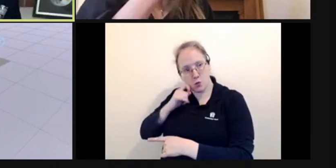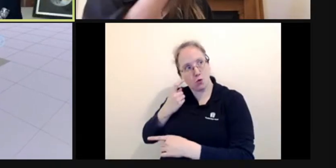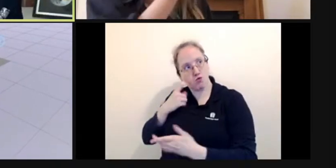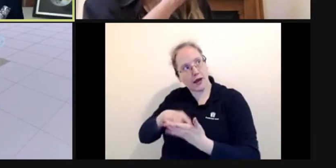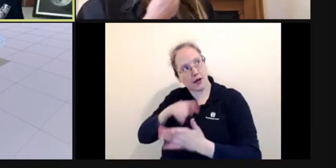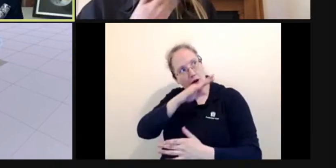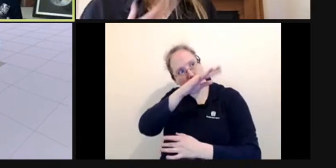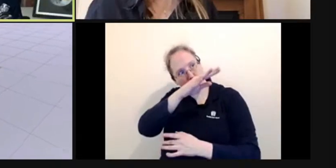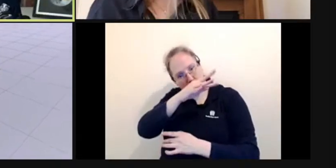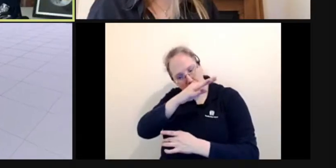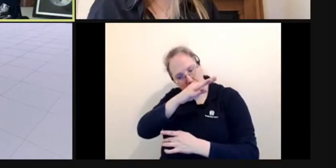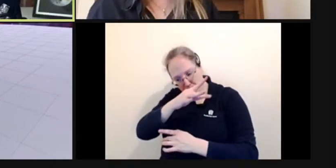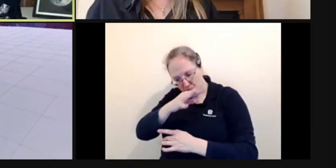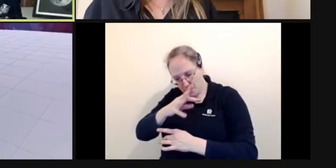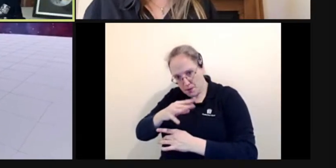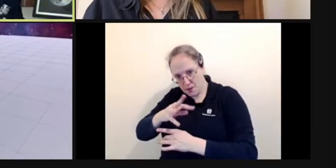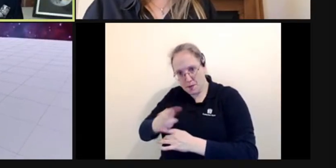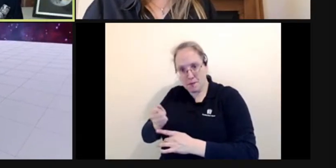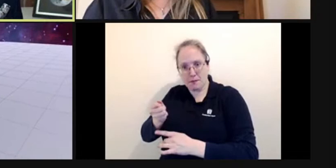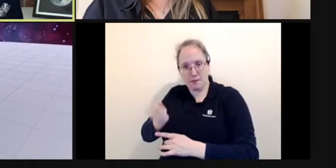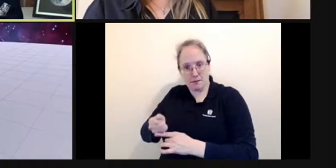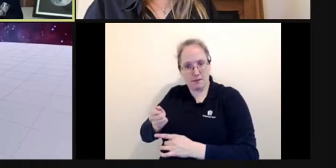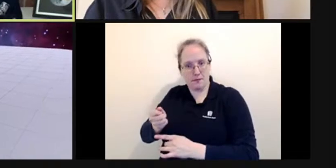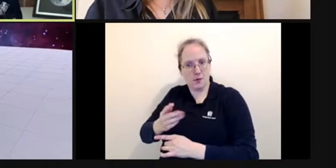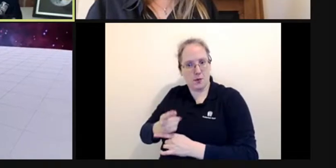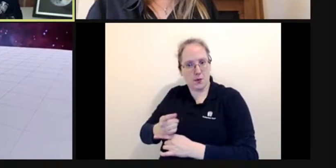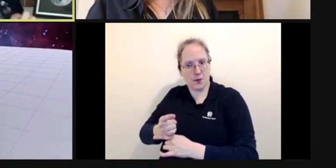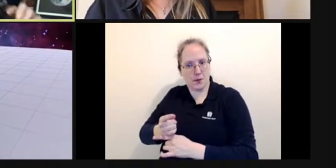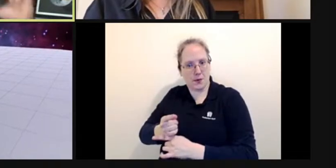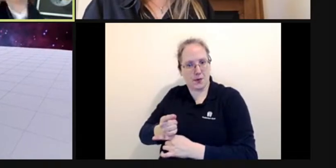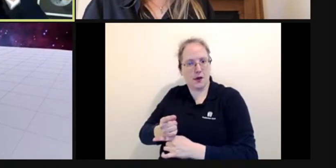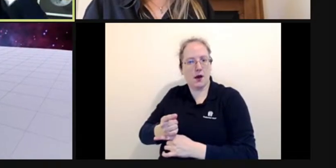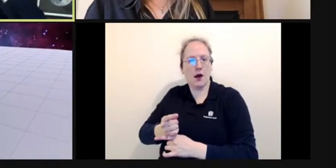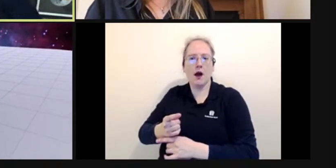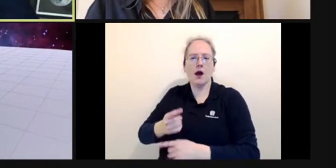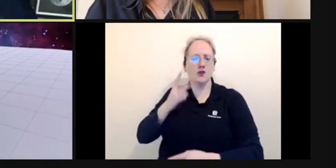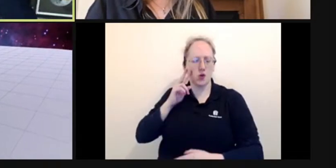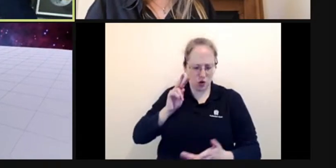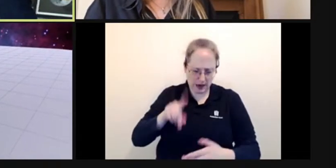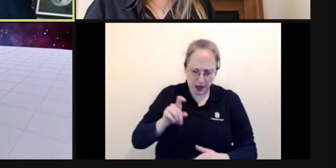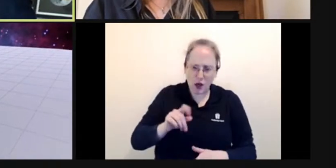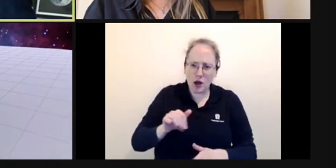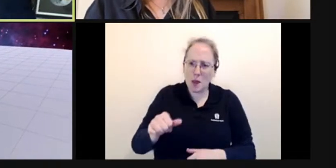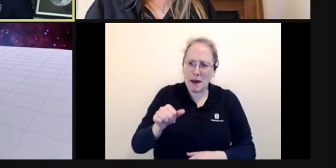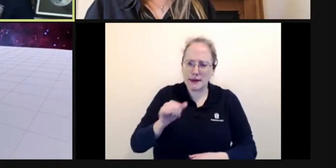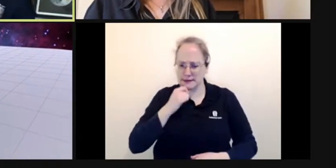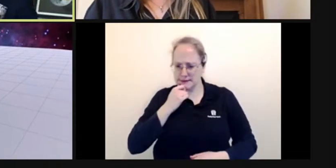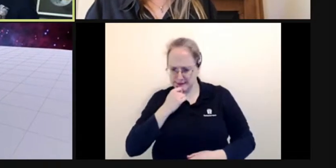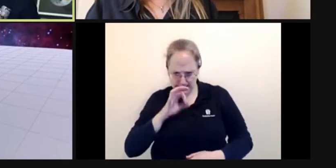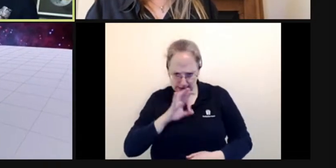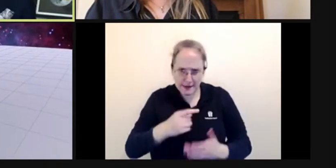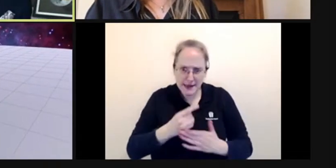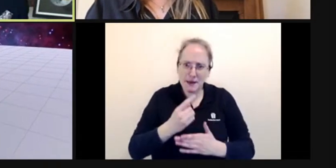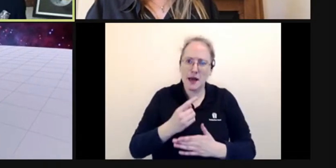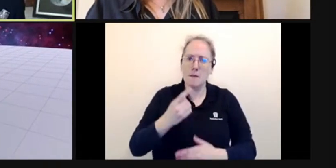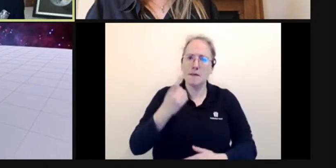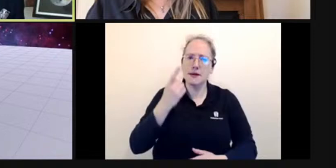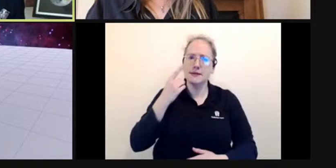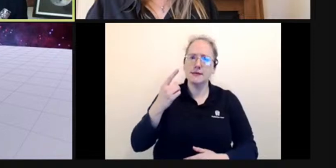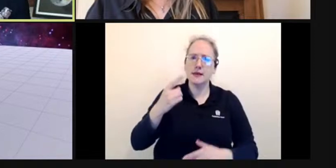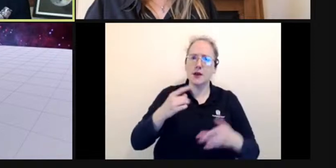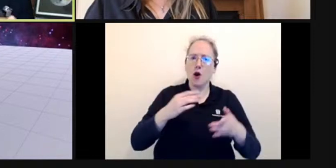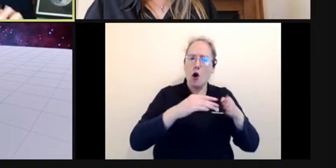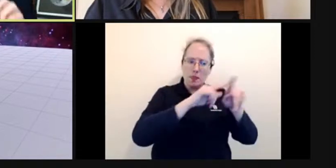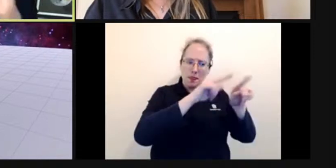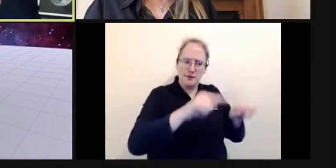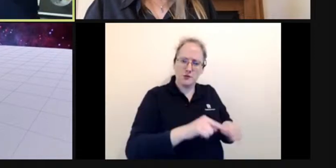button. Doesn't look like anything's happening, except, oh, look at the laser. Something's shining on the surface. There's an interesting pattern. I wonder what's causing